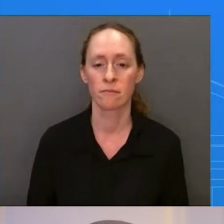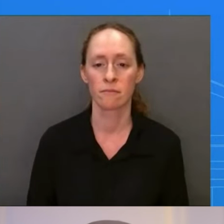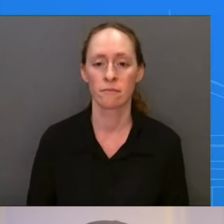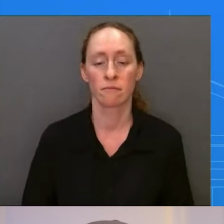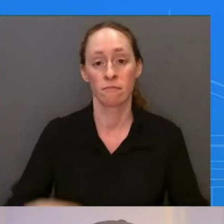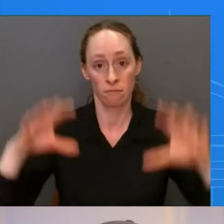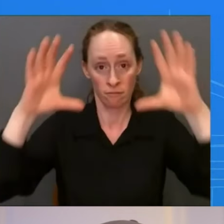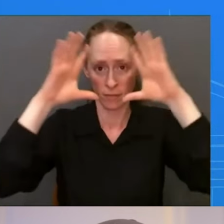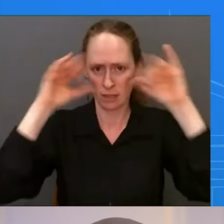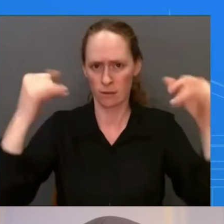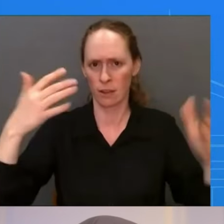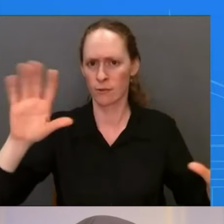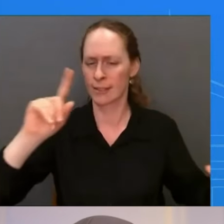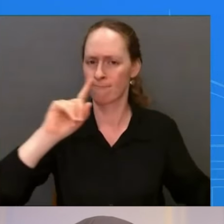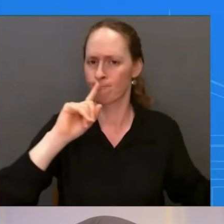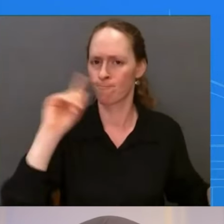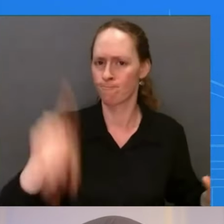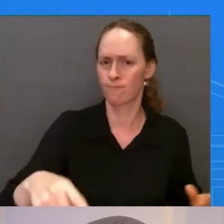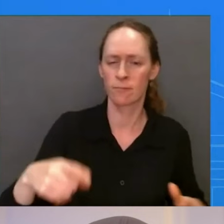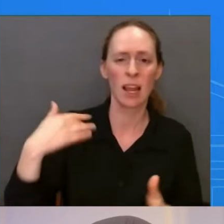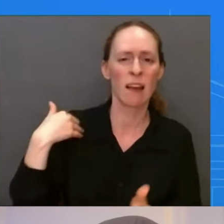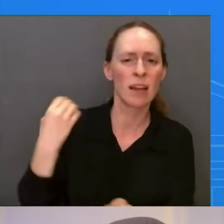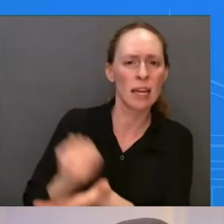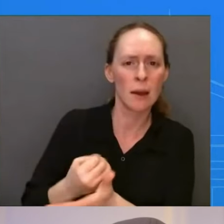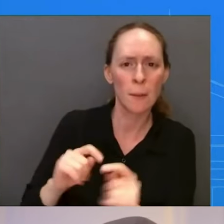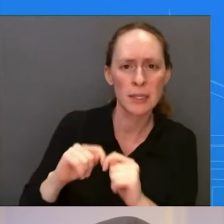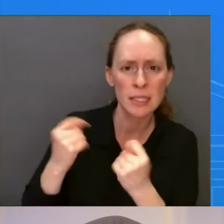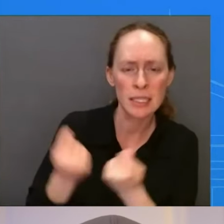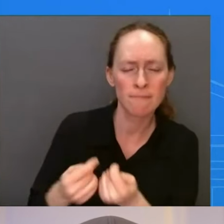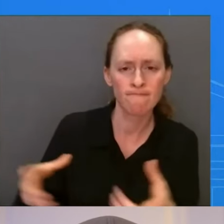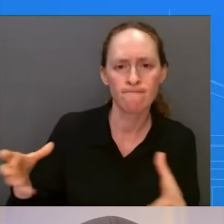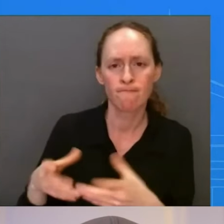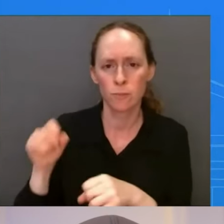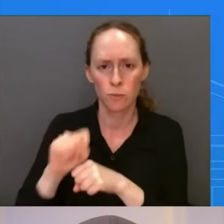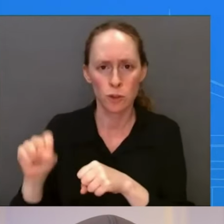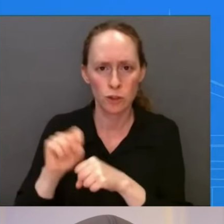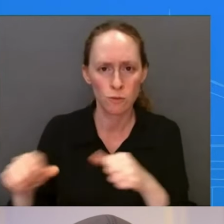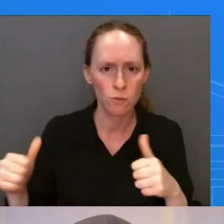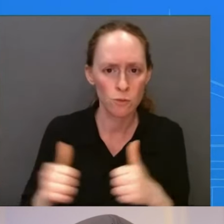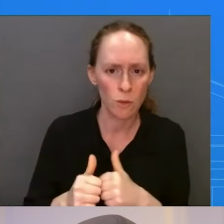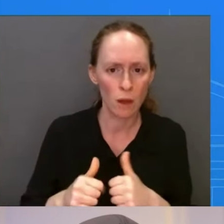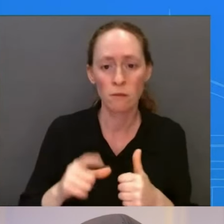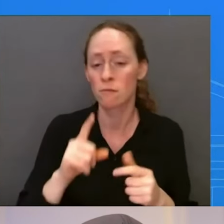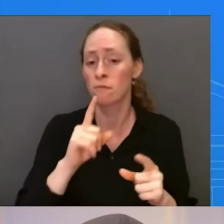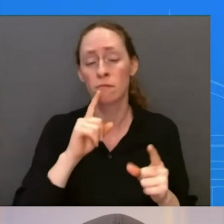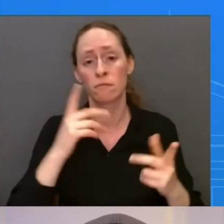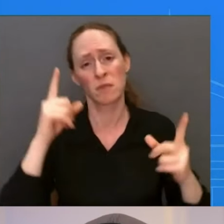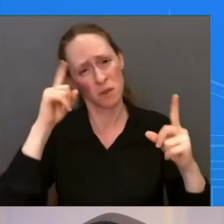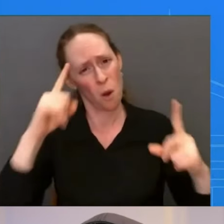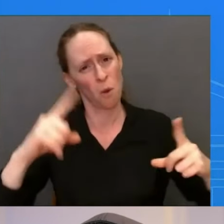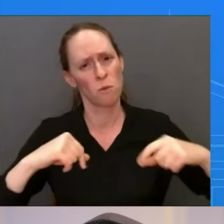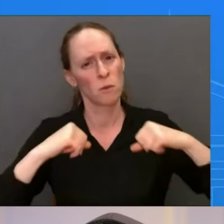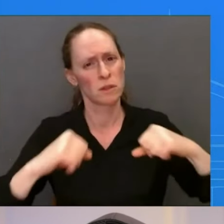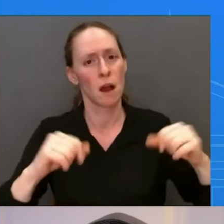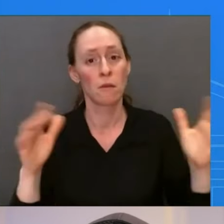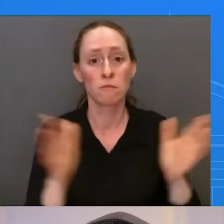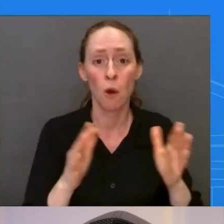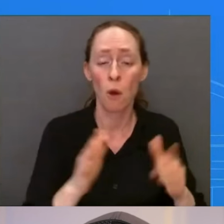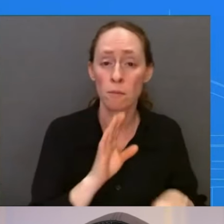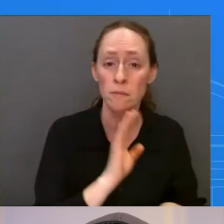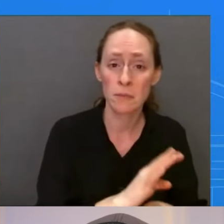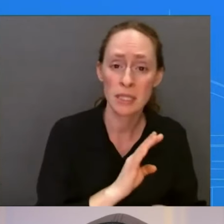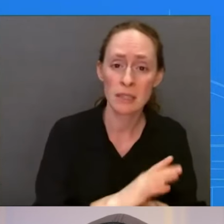he gave them is to prioritize protecting depositors, workers, and small businesses, while also ensuring that taxpayers are not on the